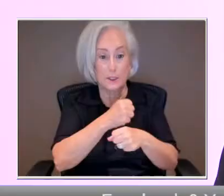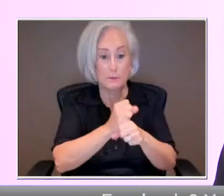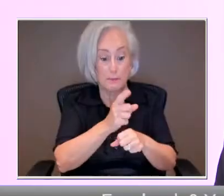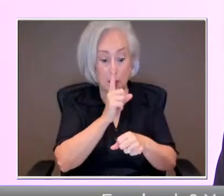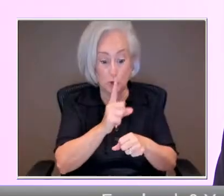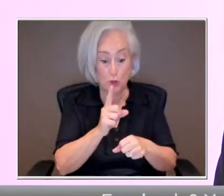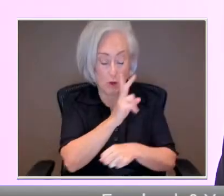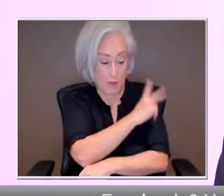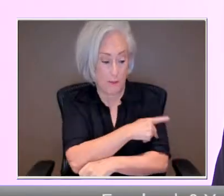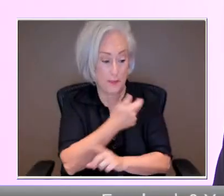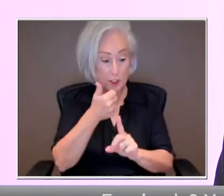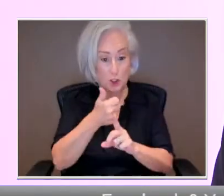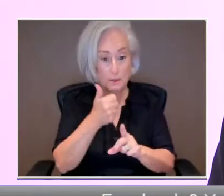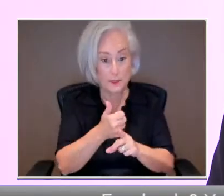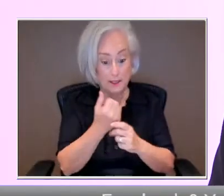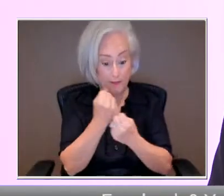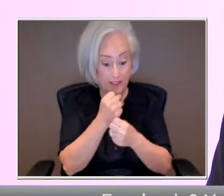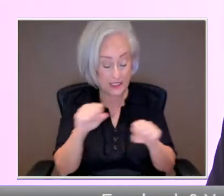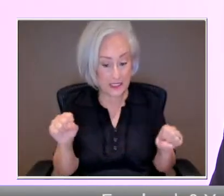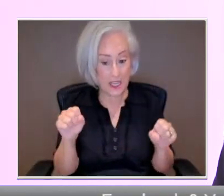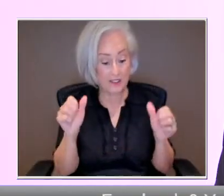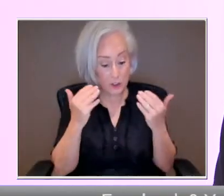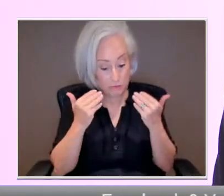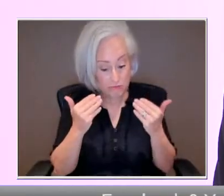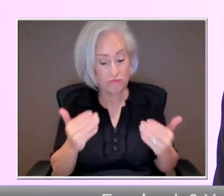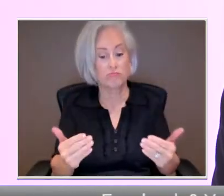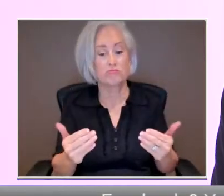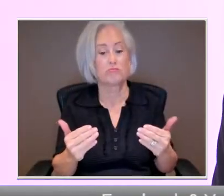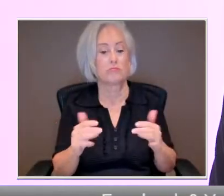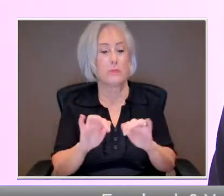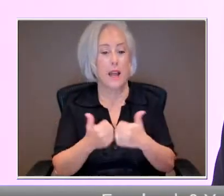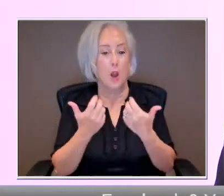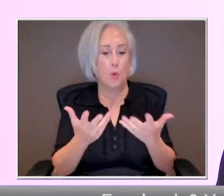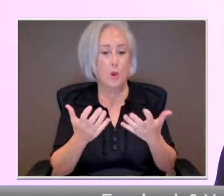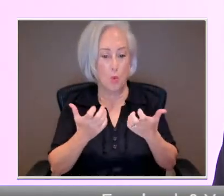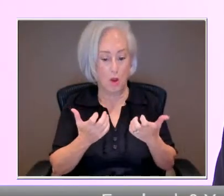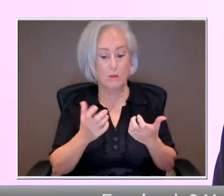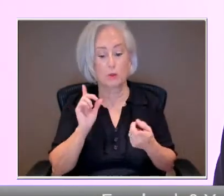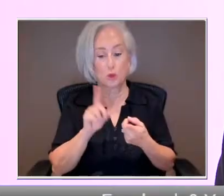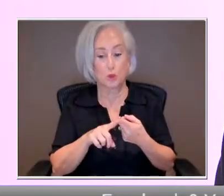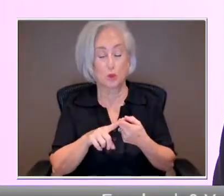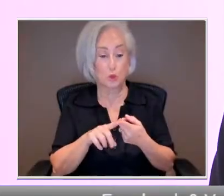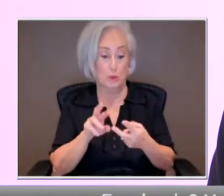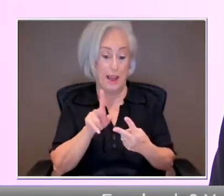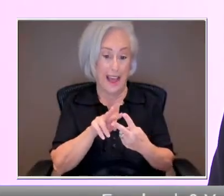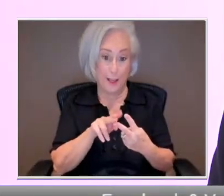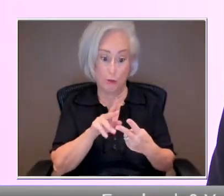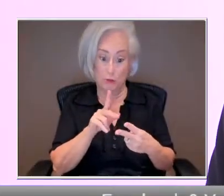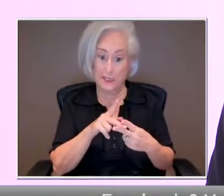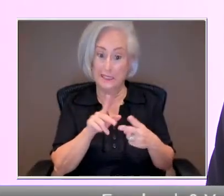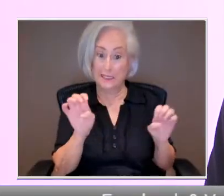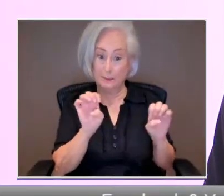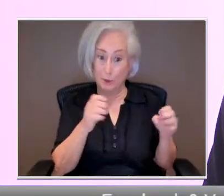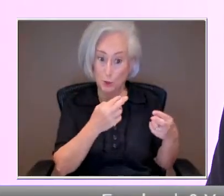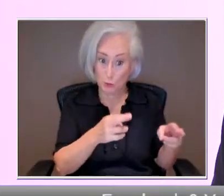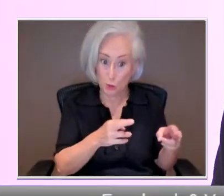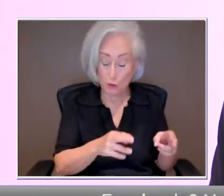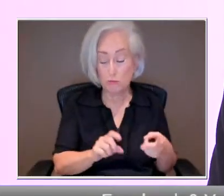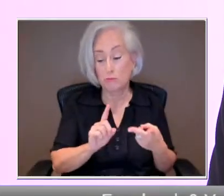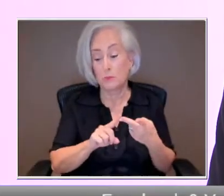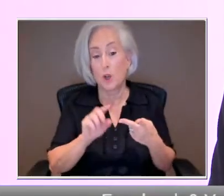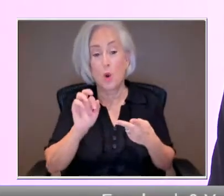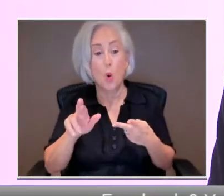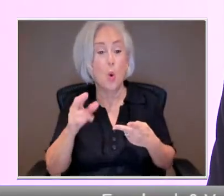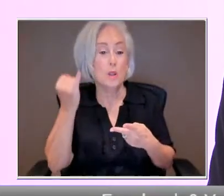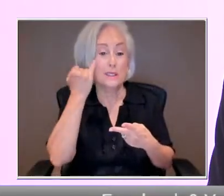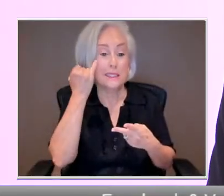safe to proceed in the way that we would like them to proceed, either to the ER or to find out if this is going to be